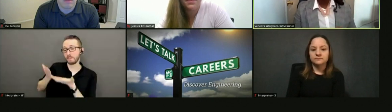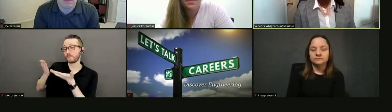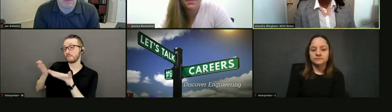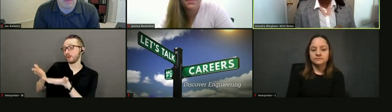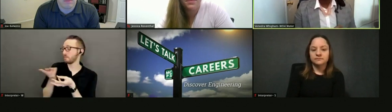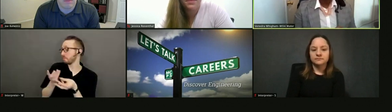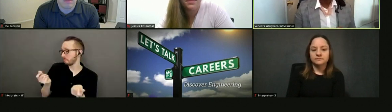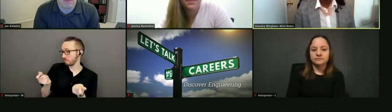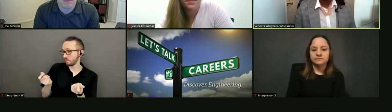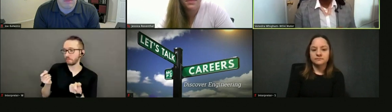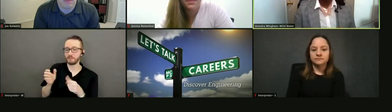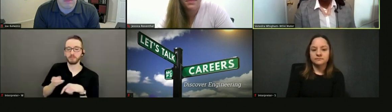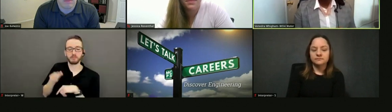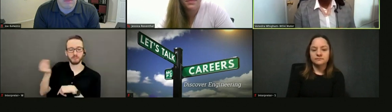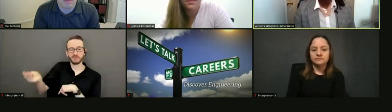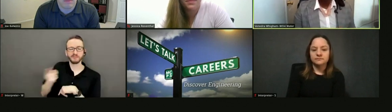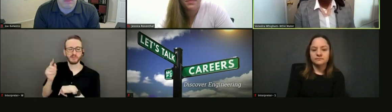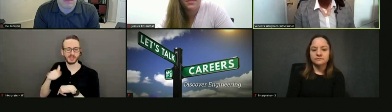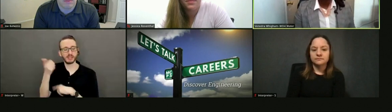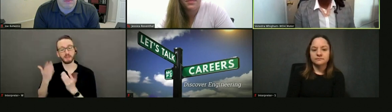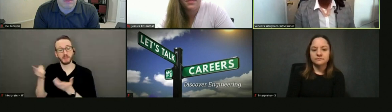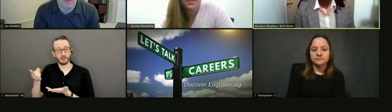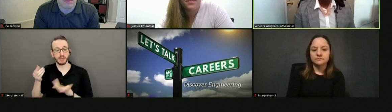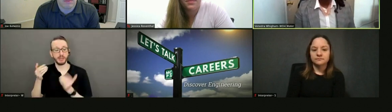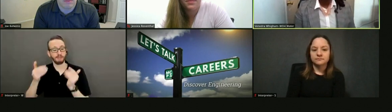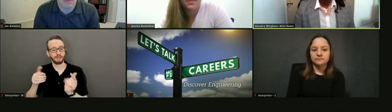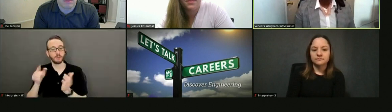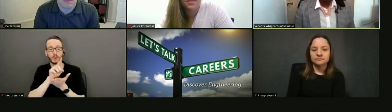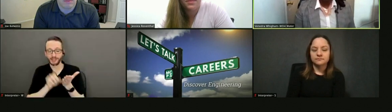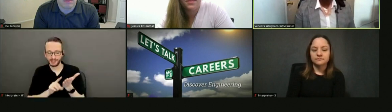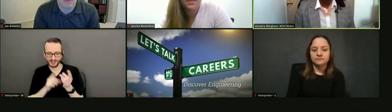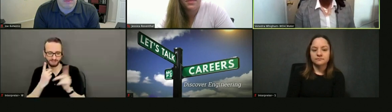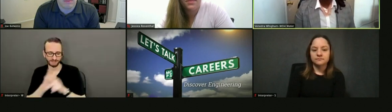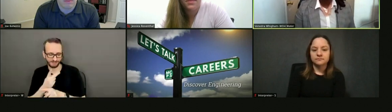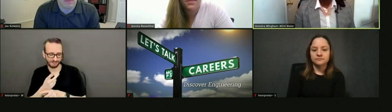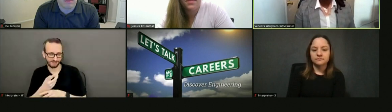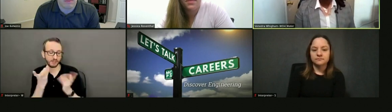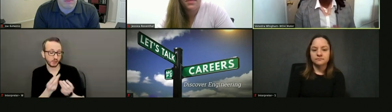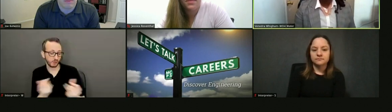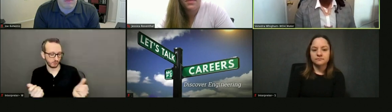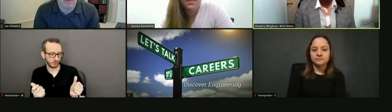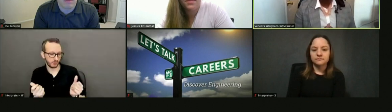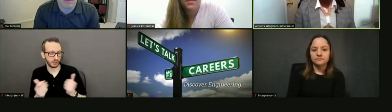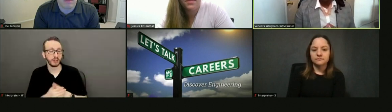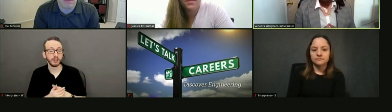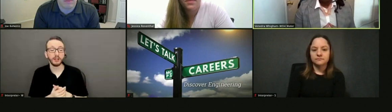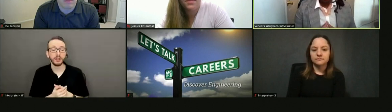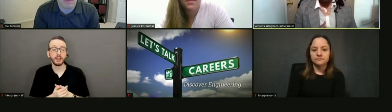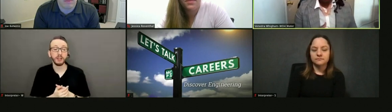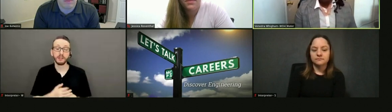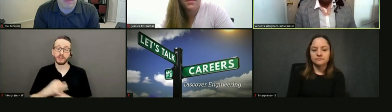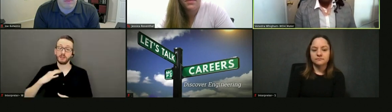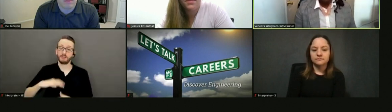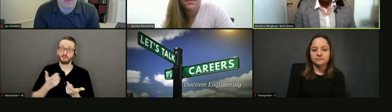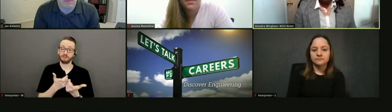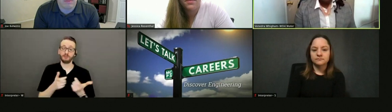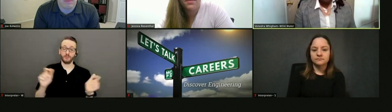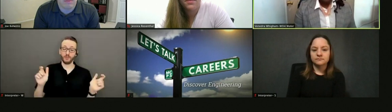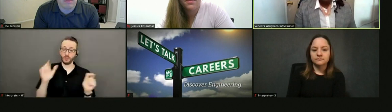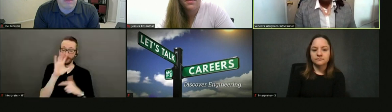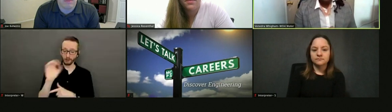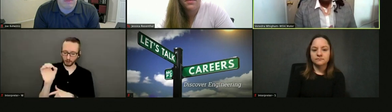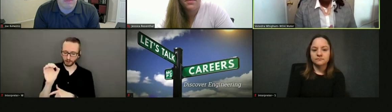solution, but someone else may design that solution. So I think that the great thing about working in a large company is you